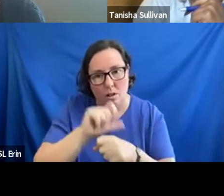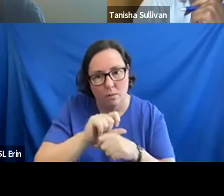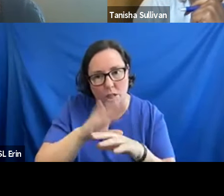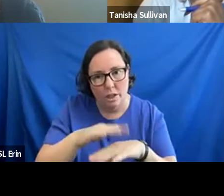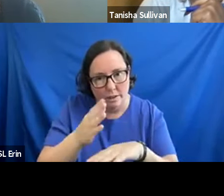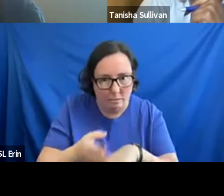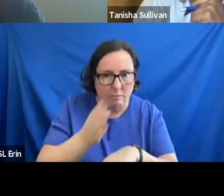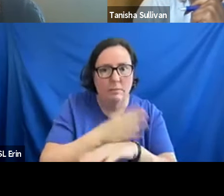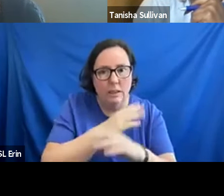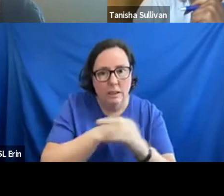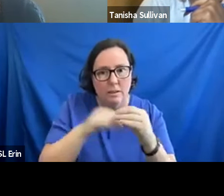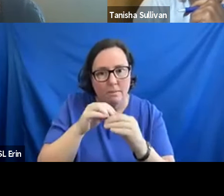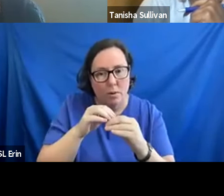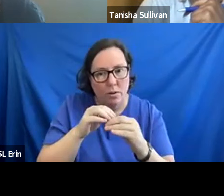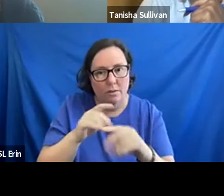more ambitious